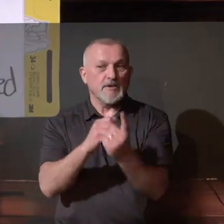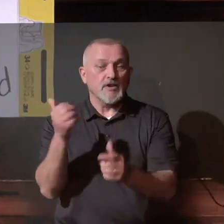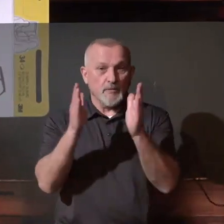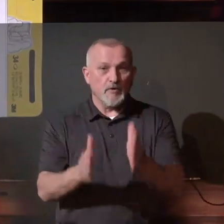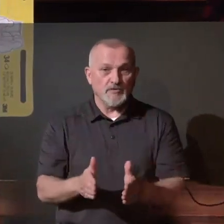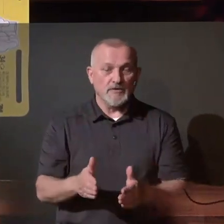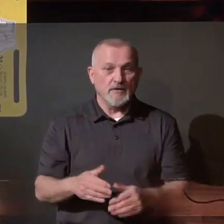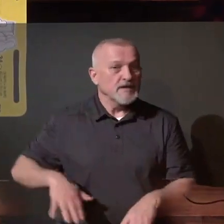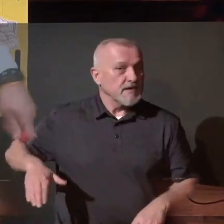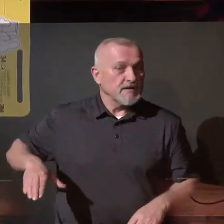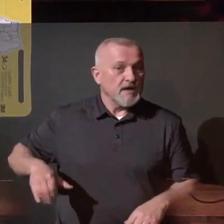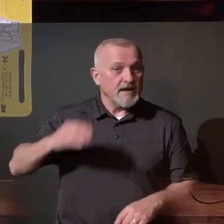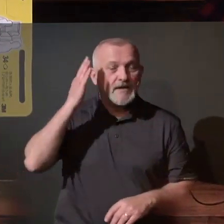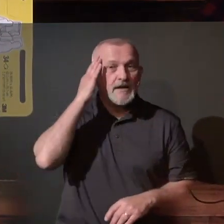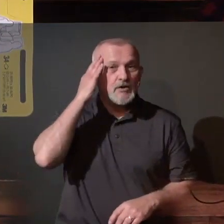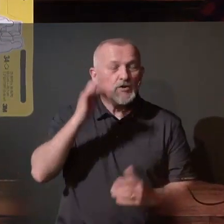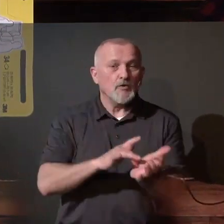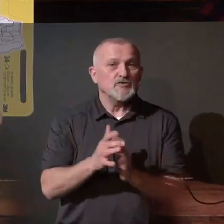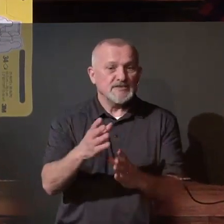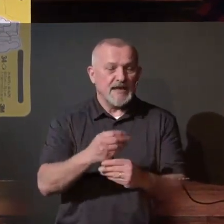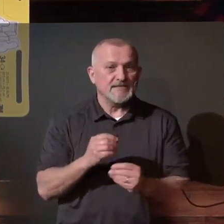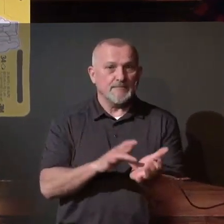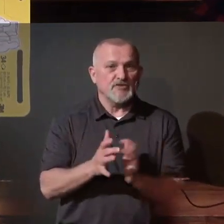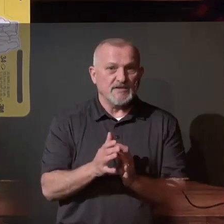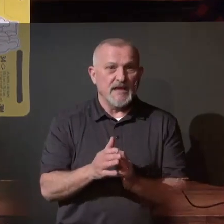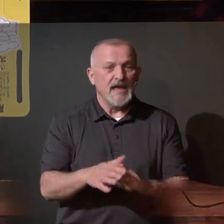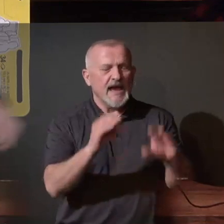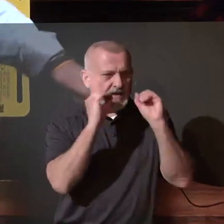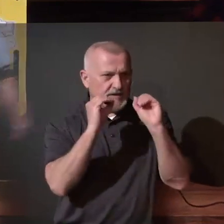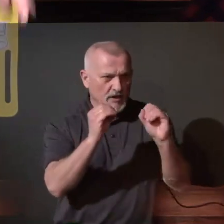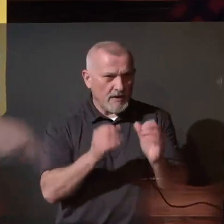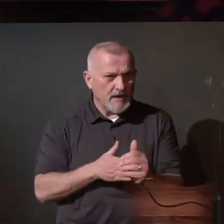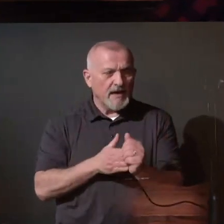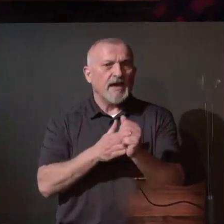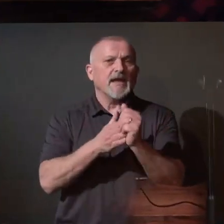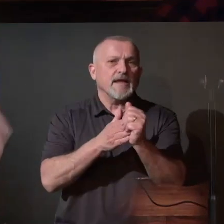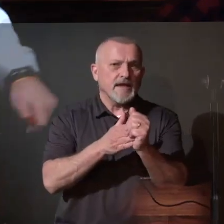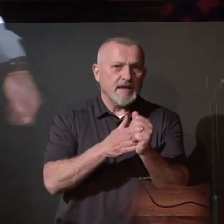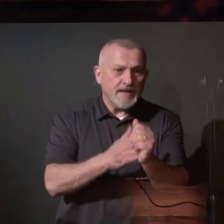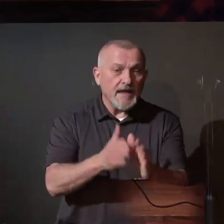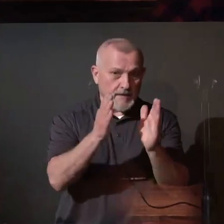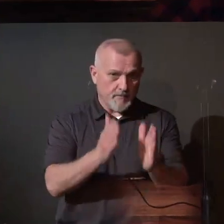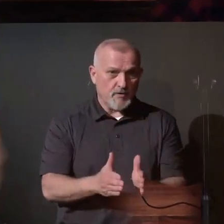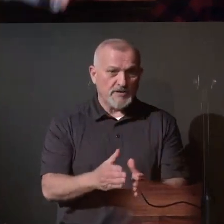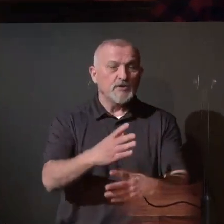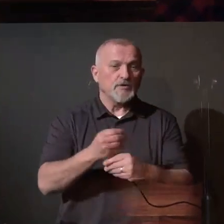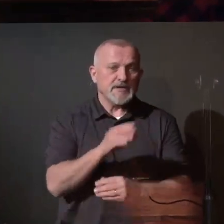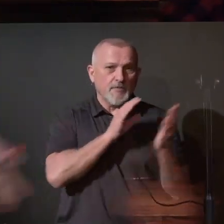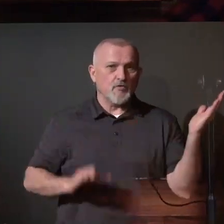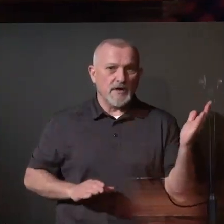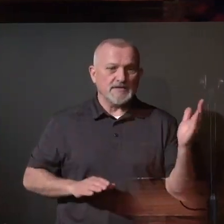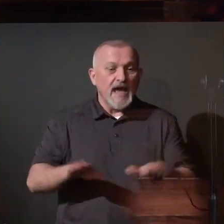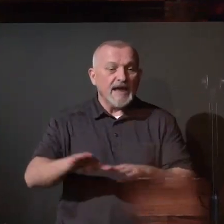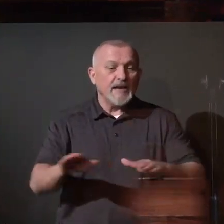midst of his going and he taught him about Jesus and he led him to Christ and he walked him down to the river and he baptized him. He